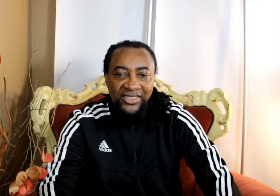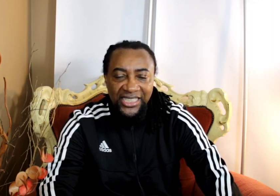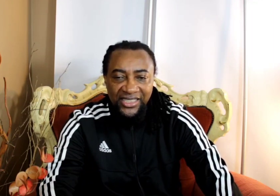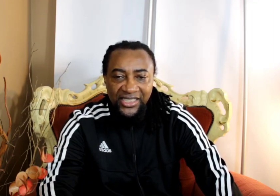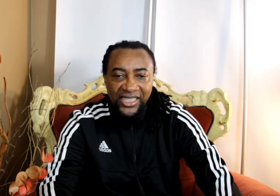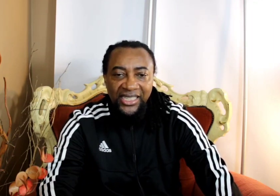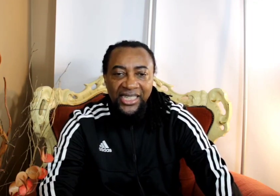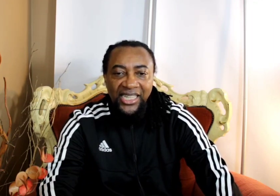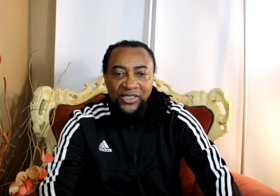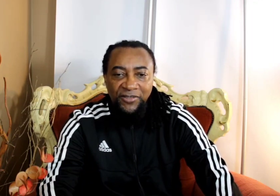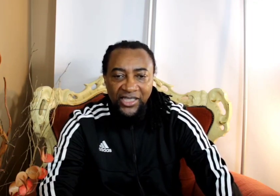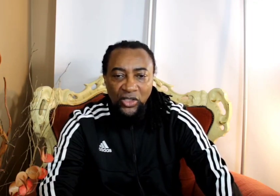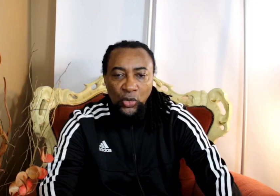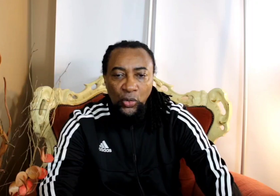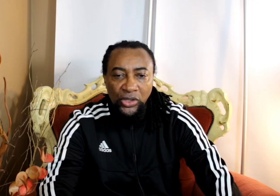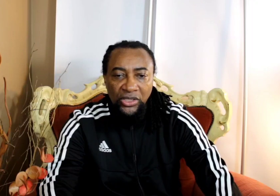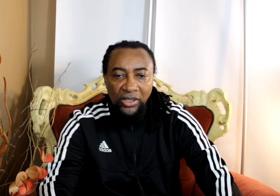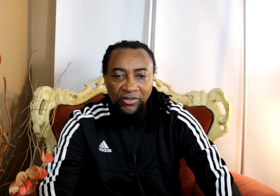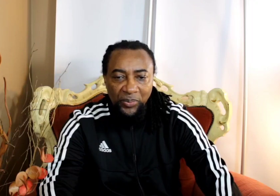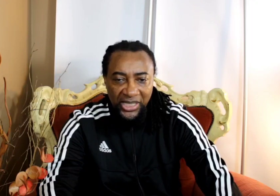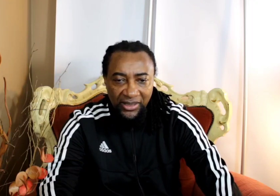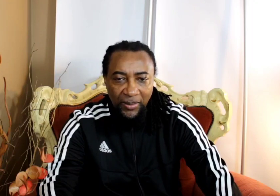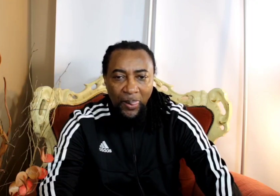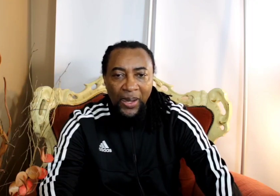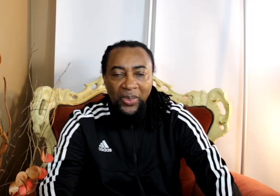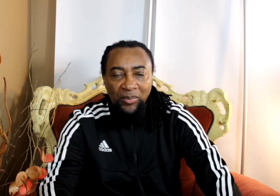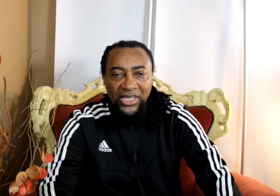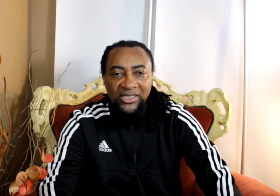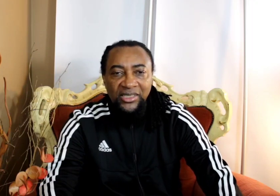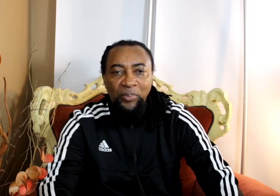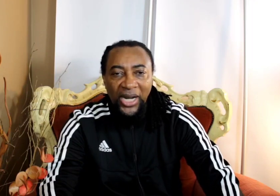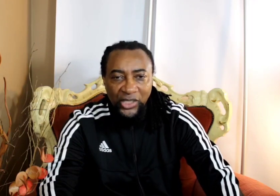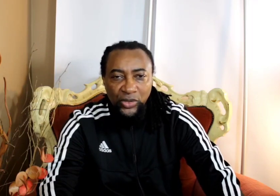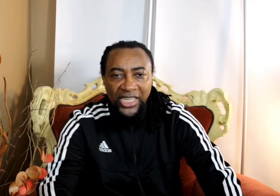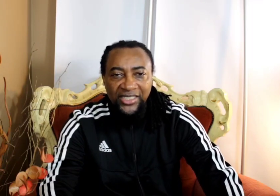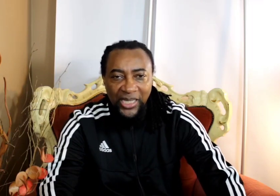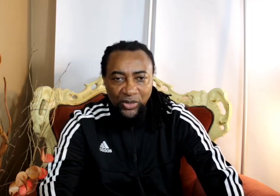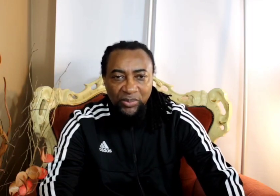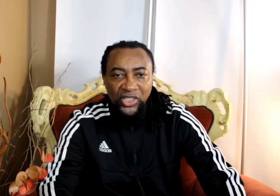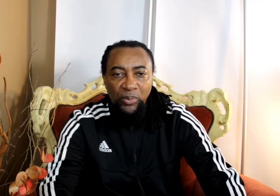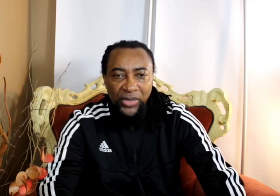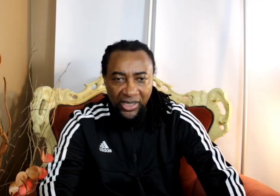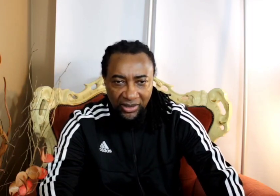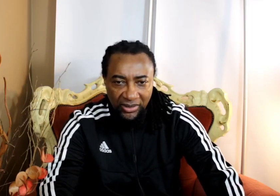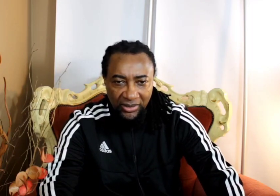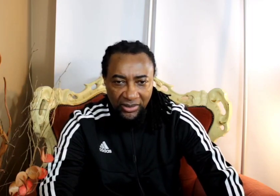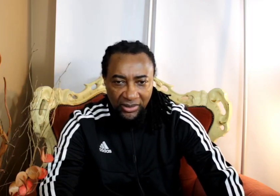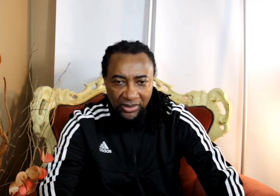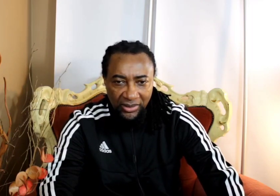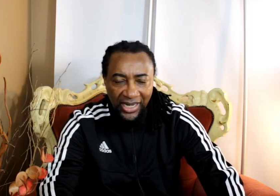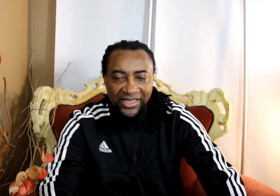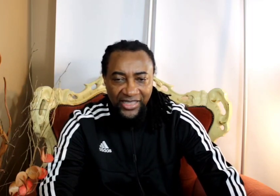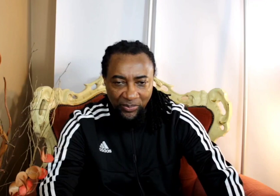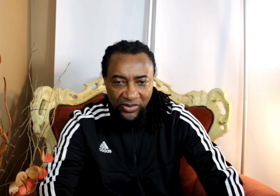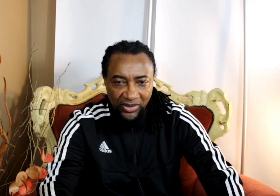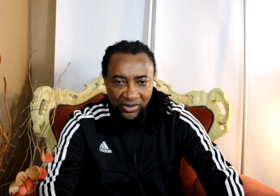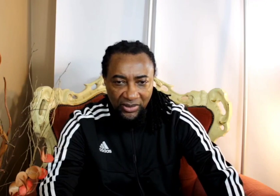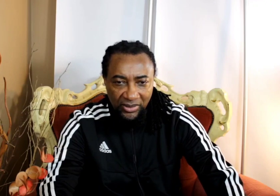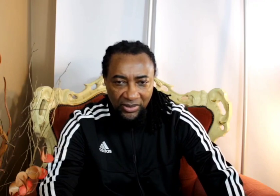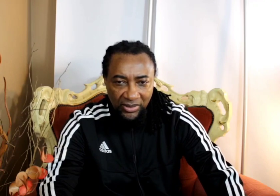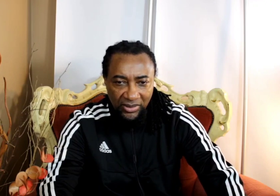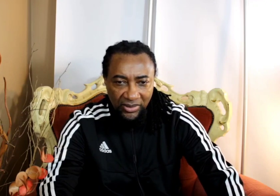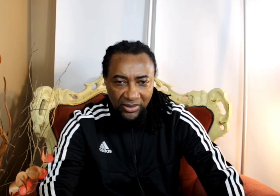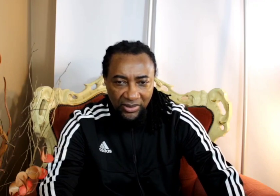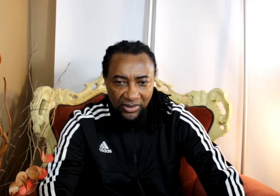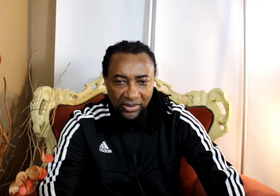install the CCJ as the final court of appeal. That means the party would take steps to make Jamaica accept